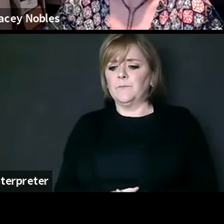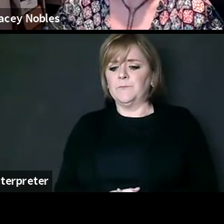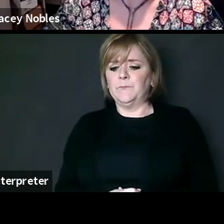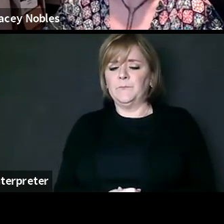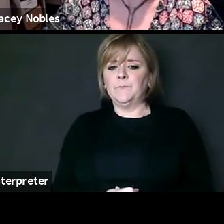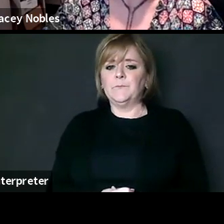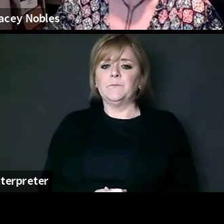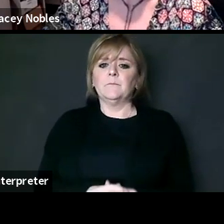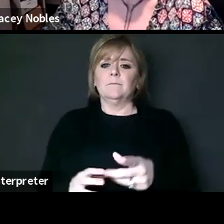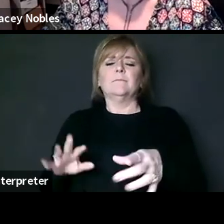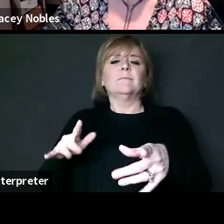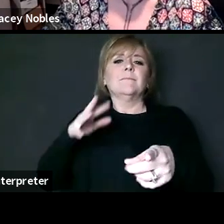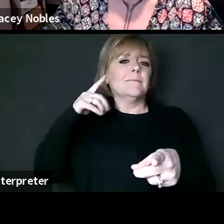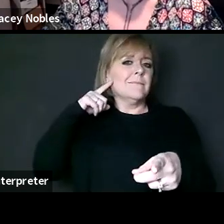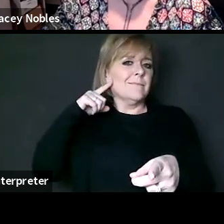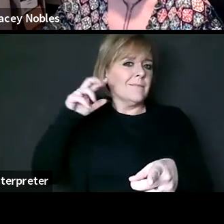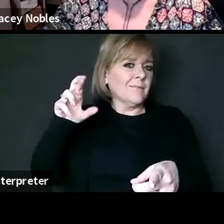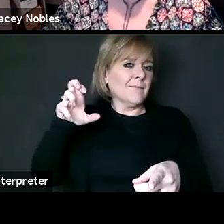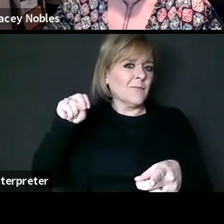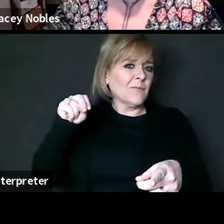Ron, you're muted.